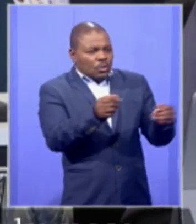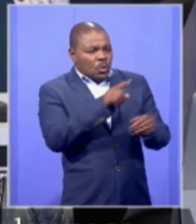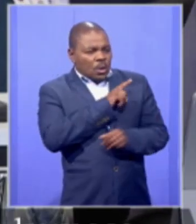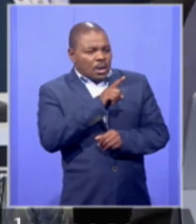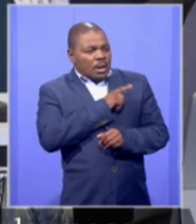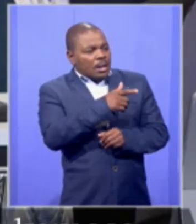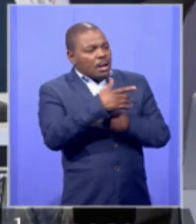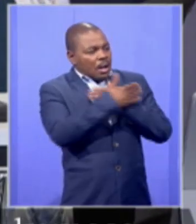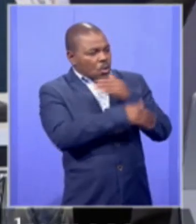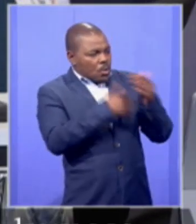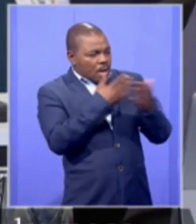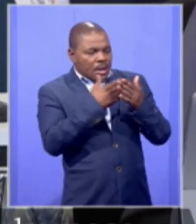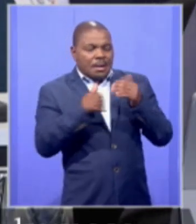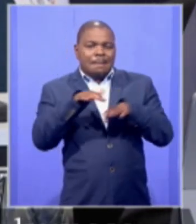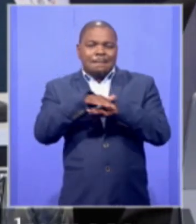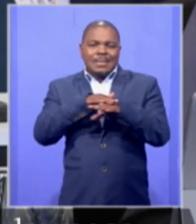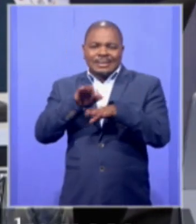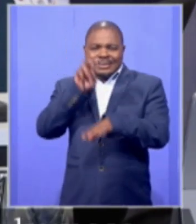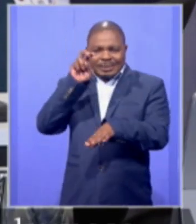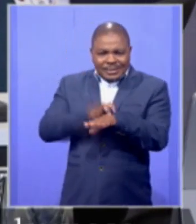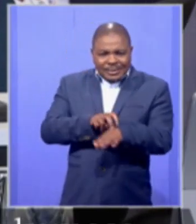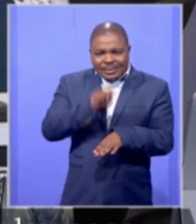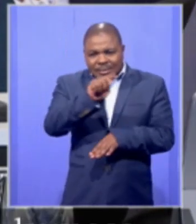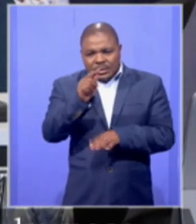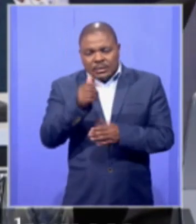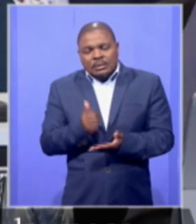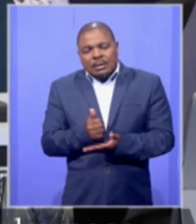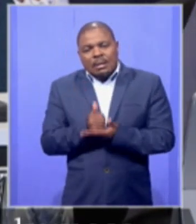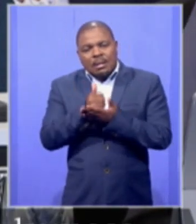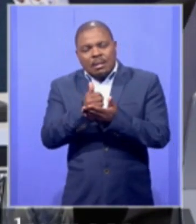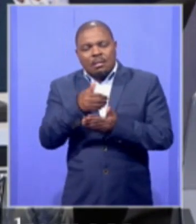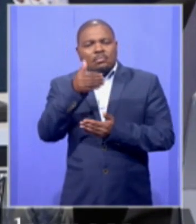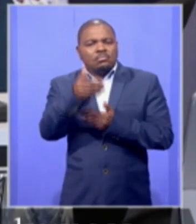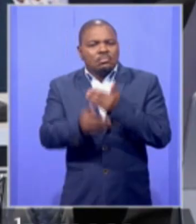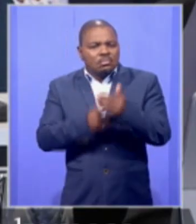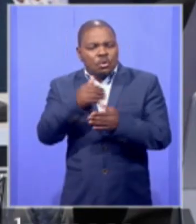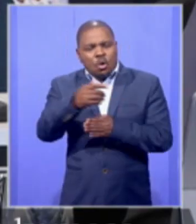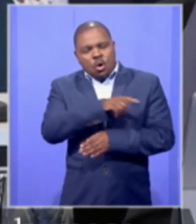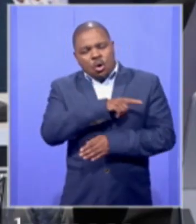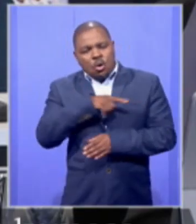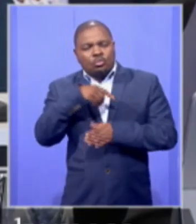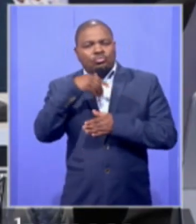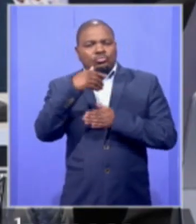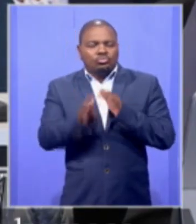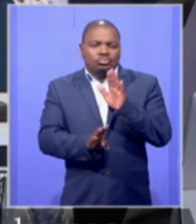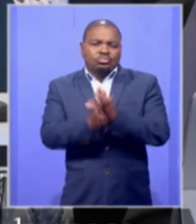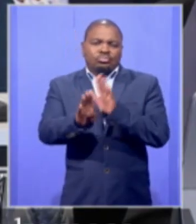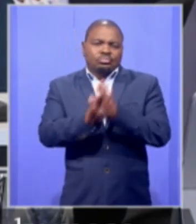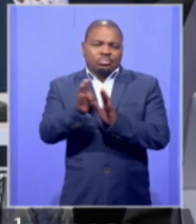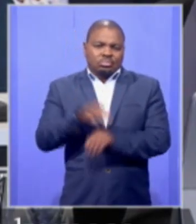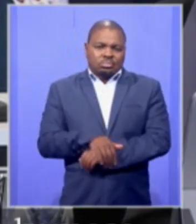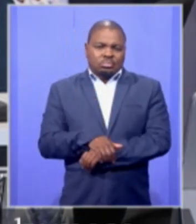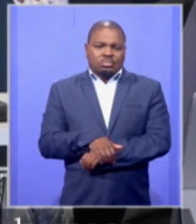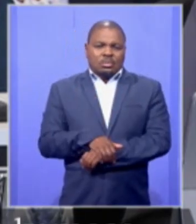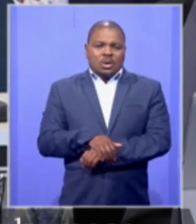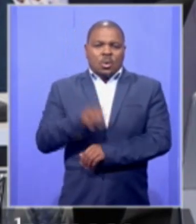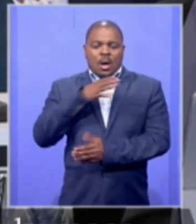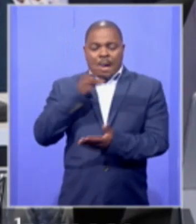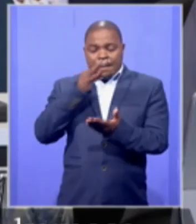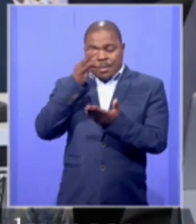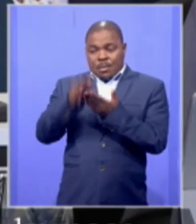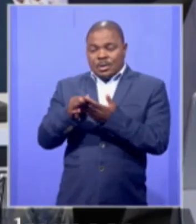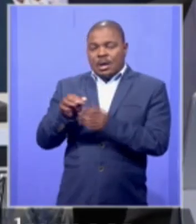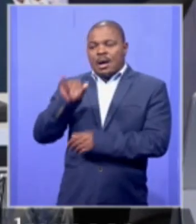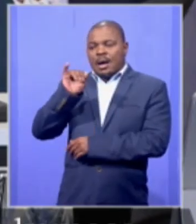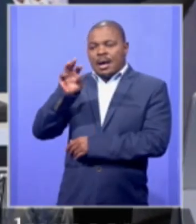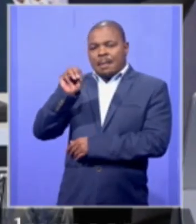basic needs of their people and drive long-term development. The Pact for the Future includes a proposal for the